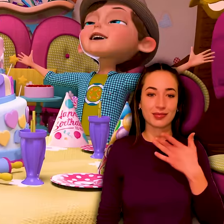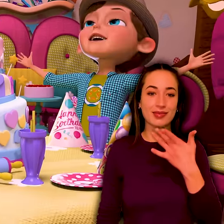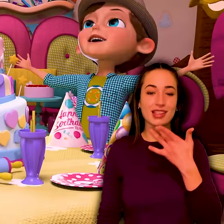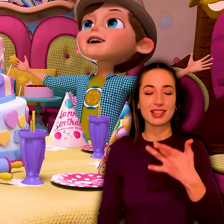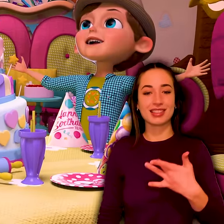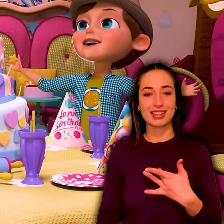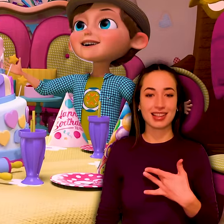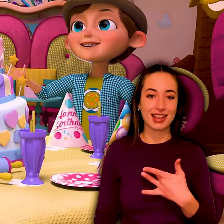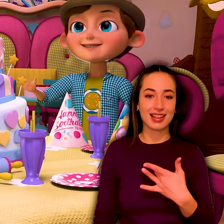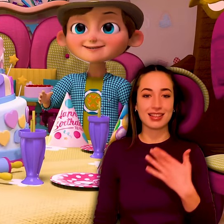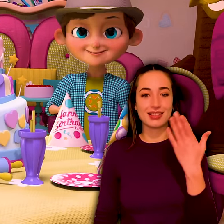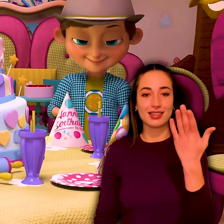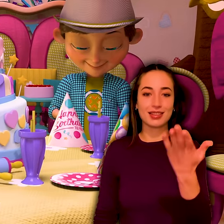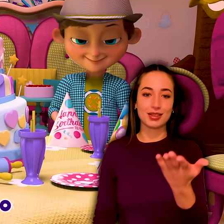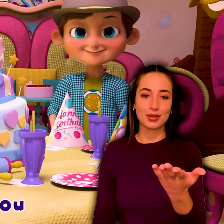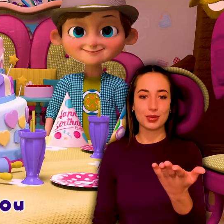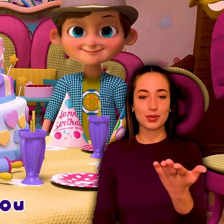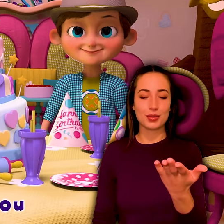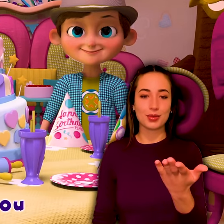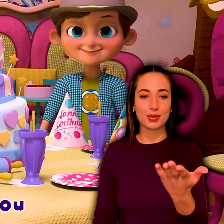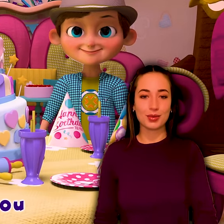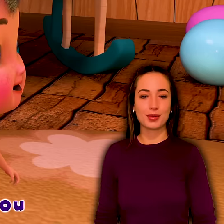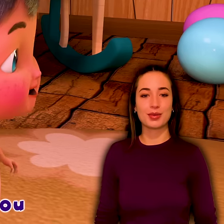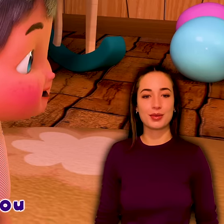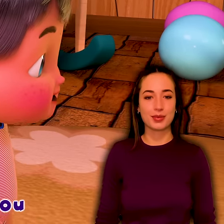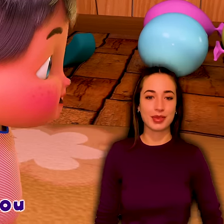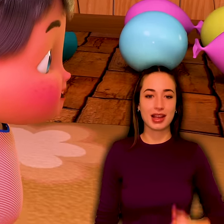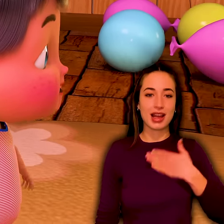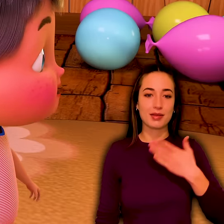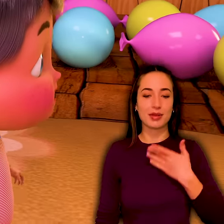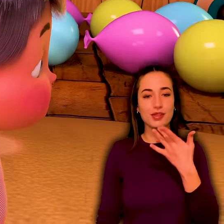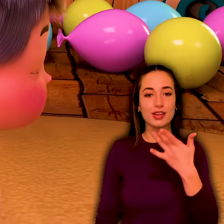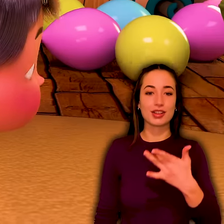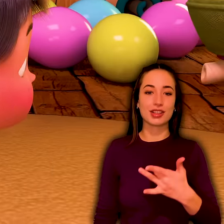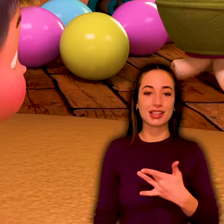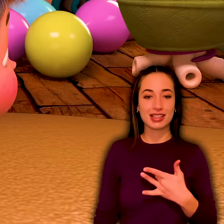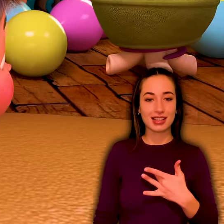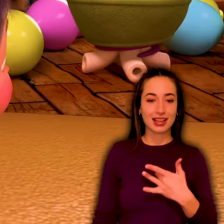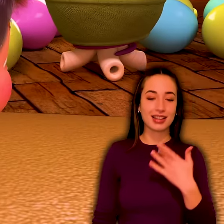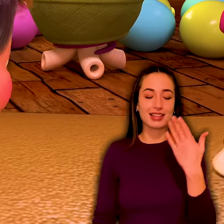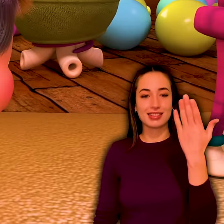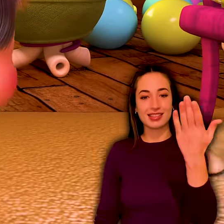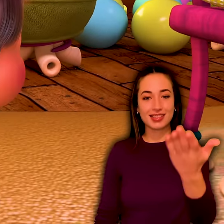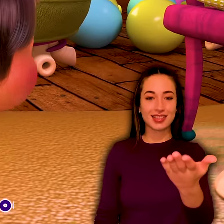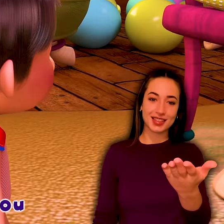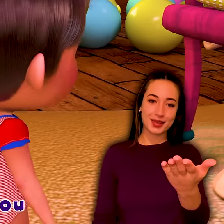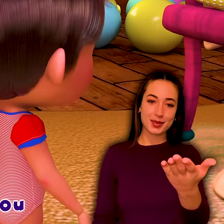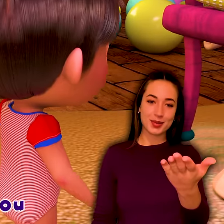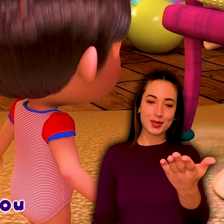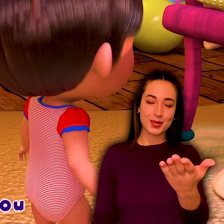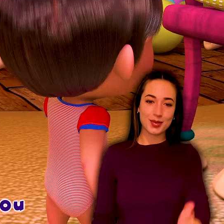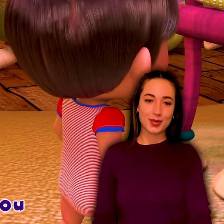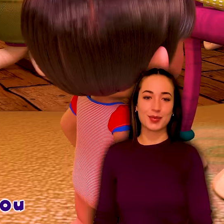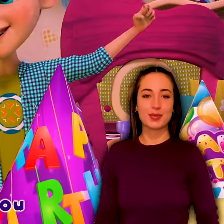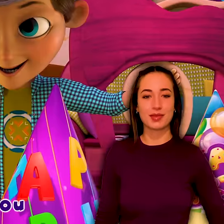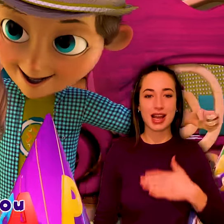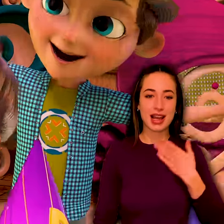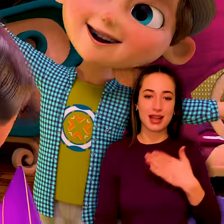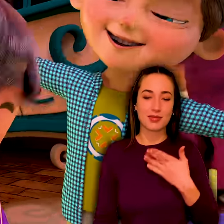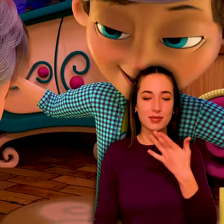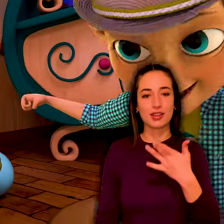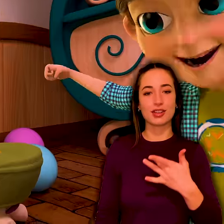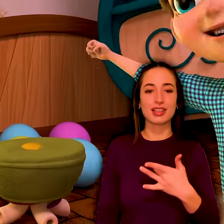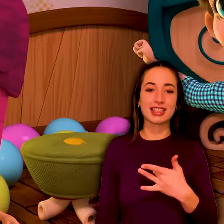happy birthday to you happy birthday to you